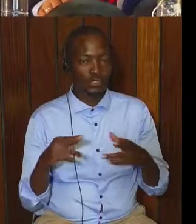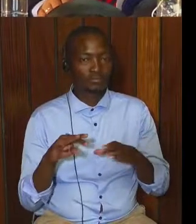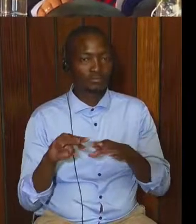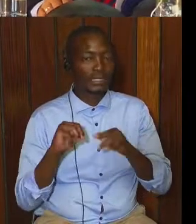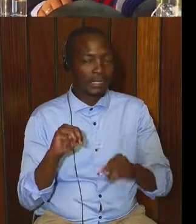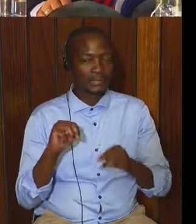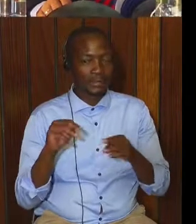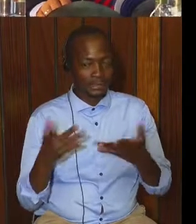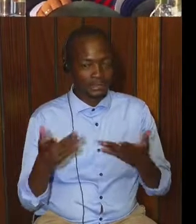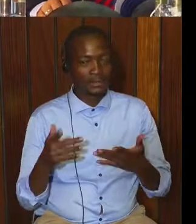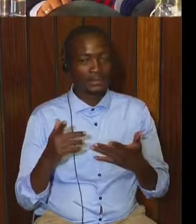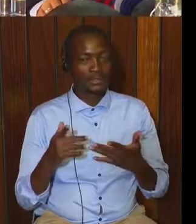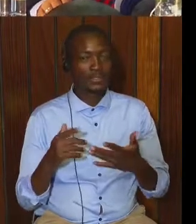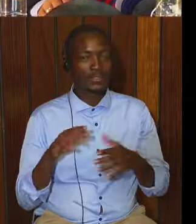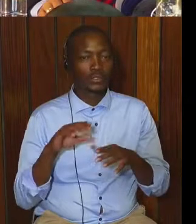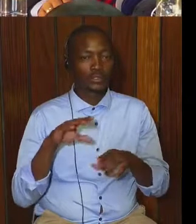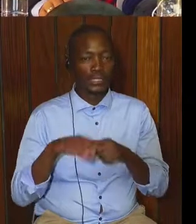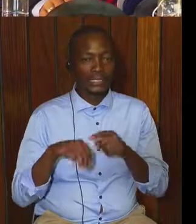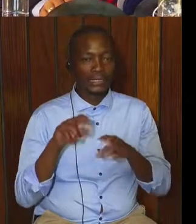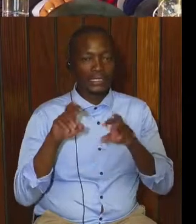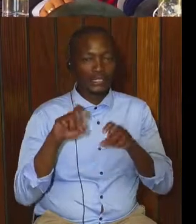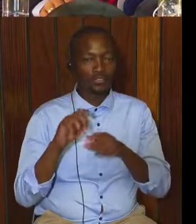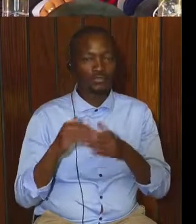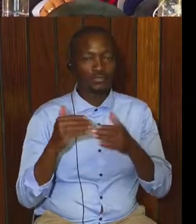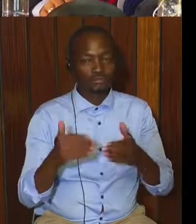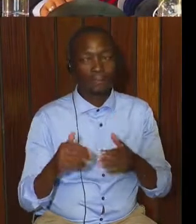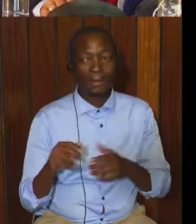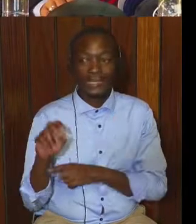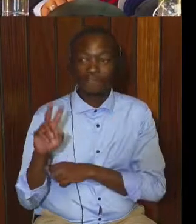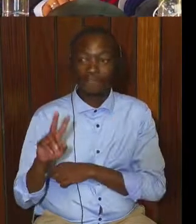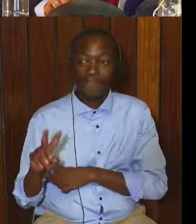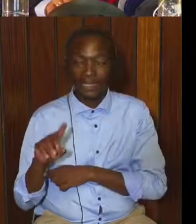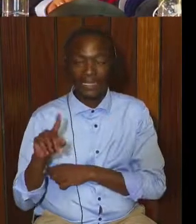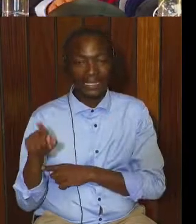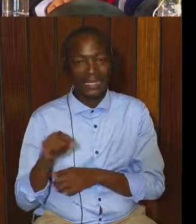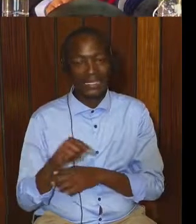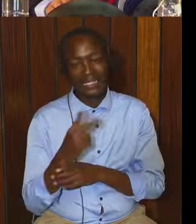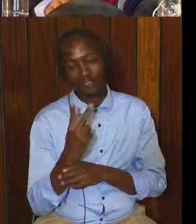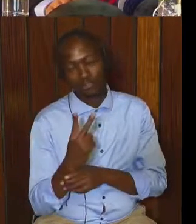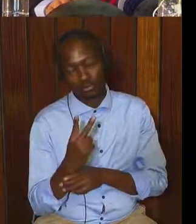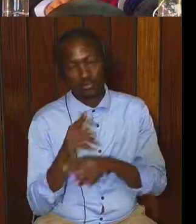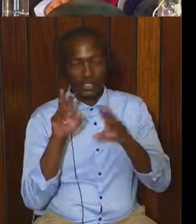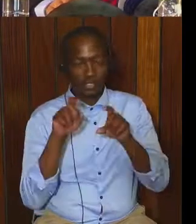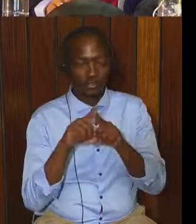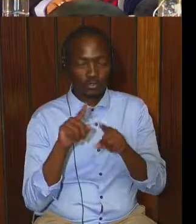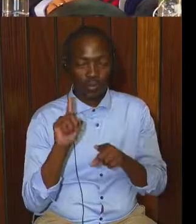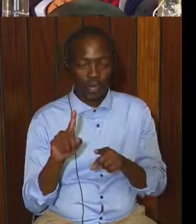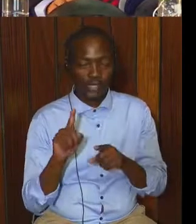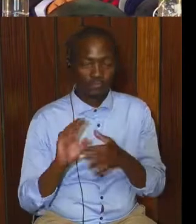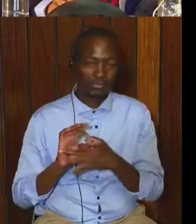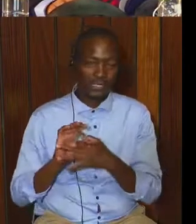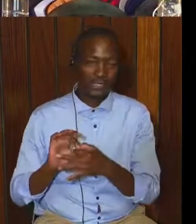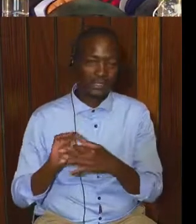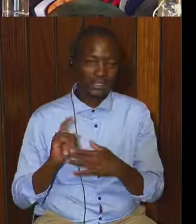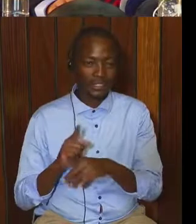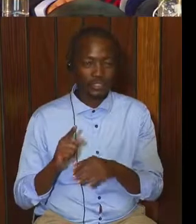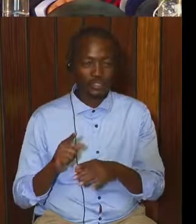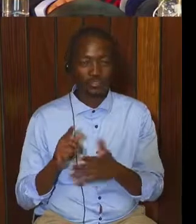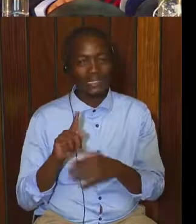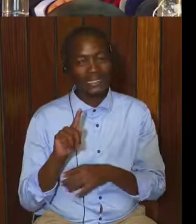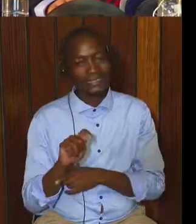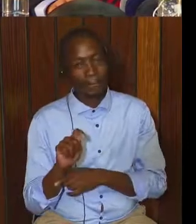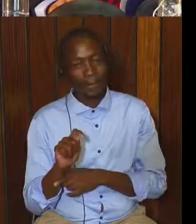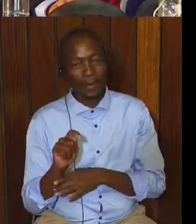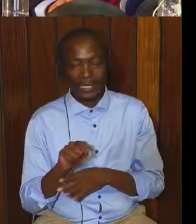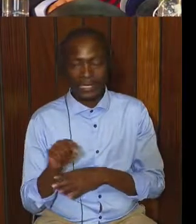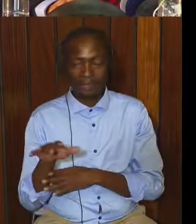forward. But I think when it comes to Vereeniging, there is two matters at play. It's the one relates to the temporary